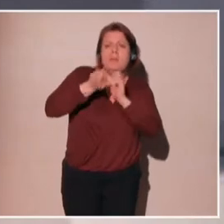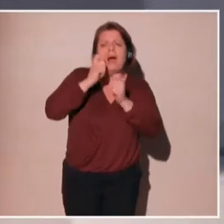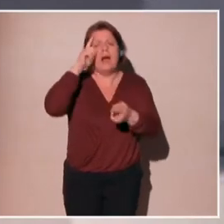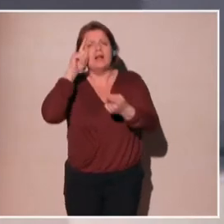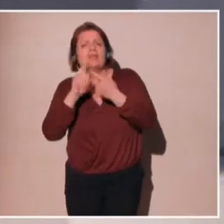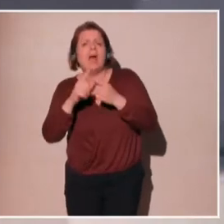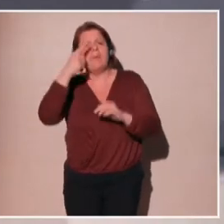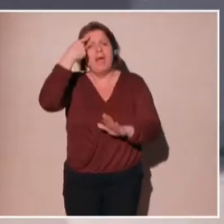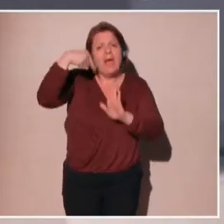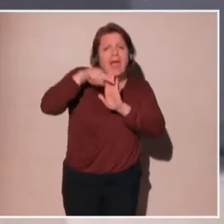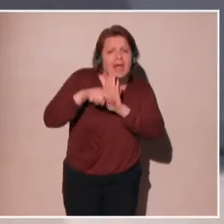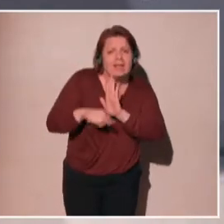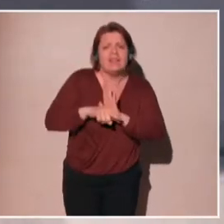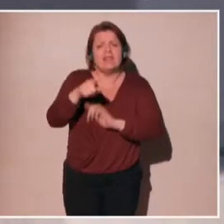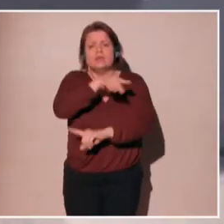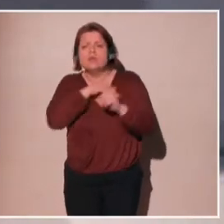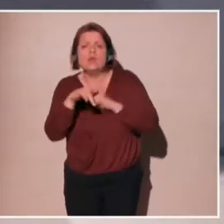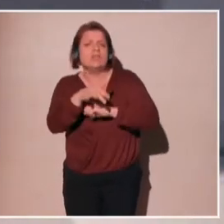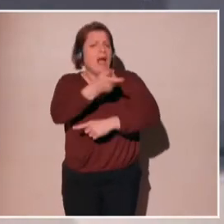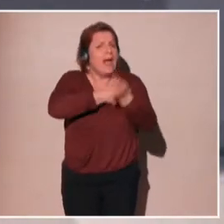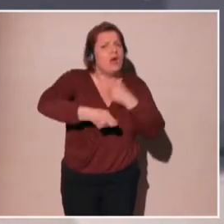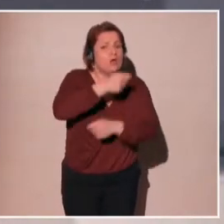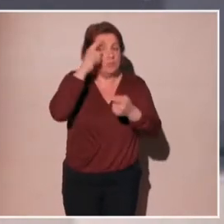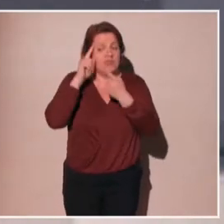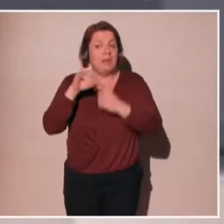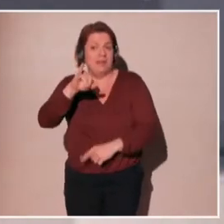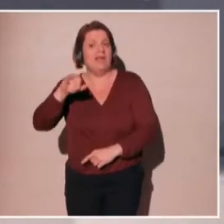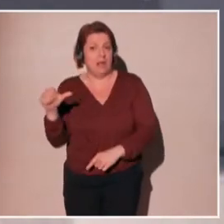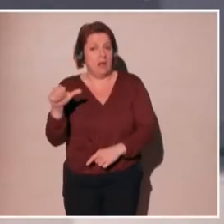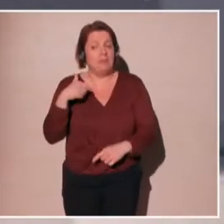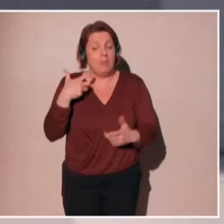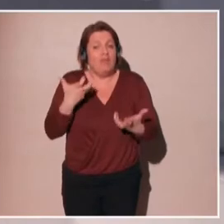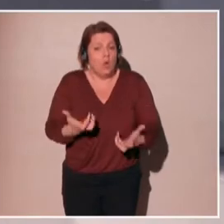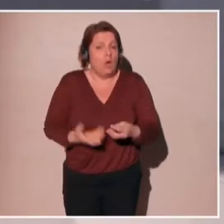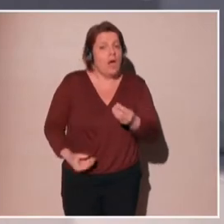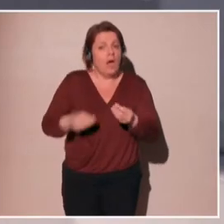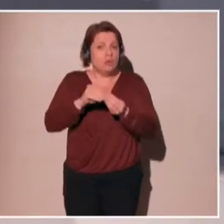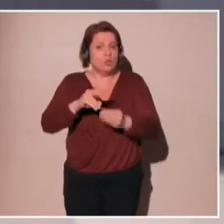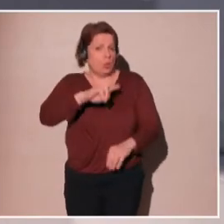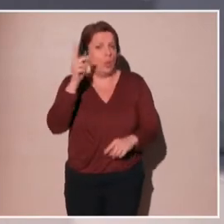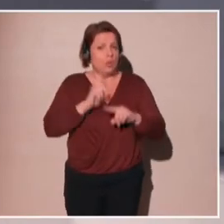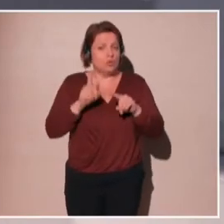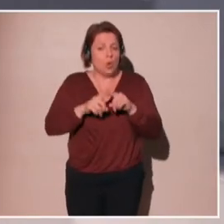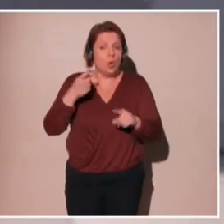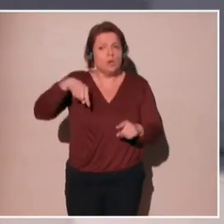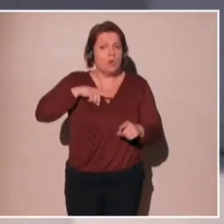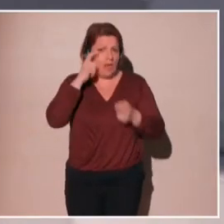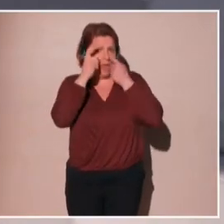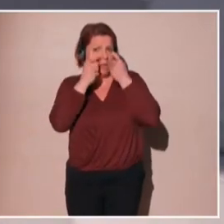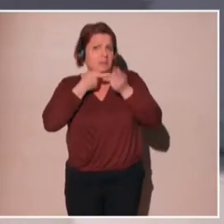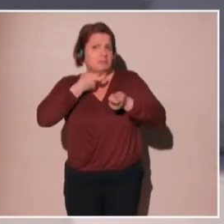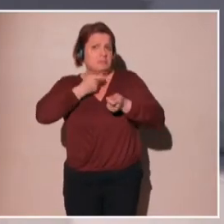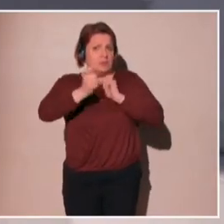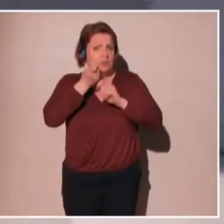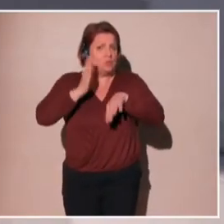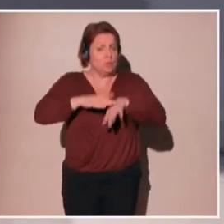considerations of AI this morning. And I want to add one other dimension that is not talked a lot today yet, which is